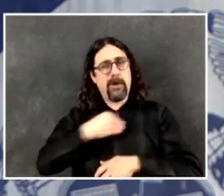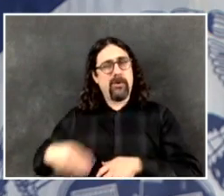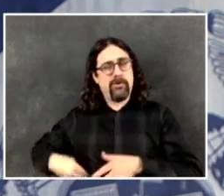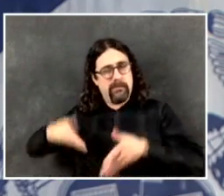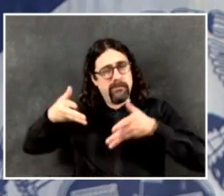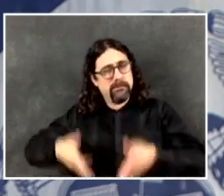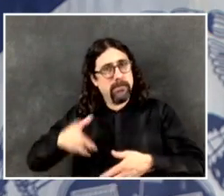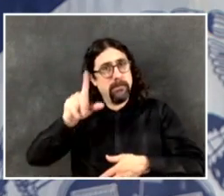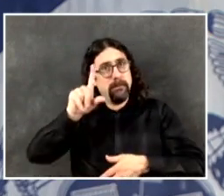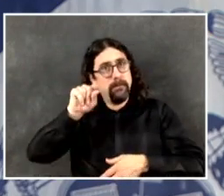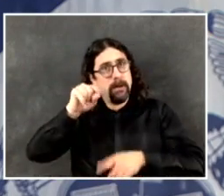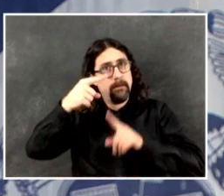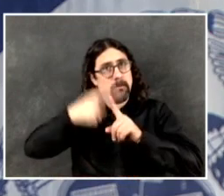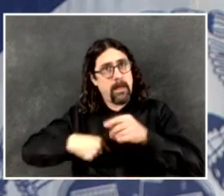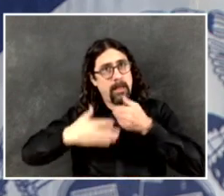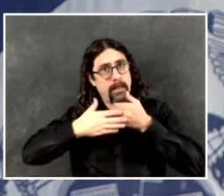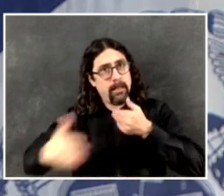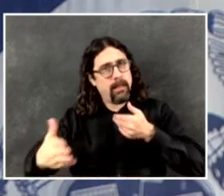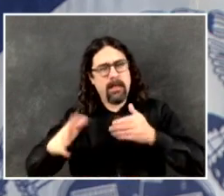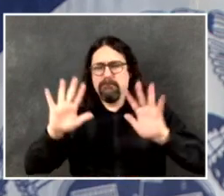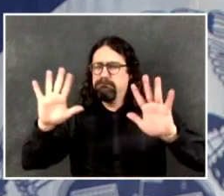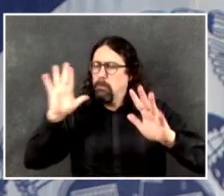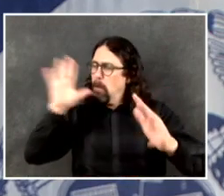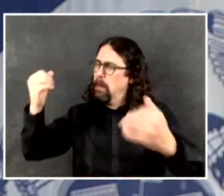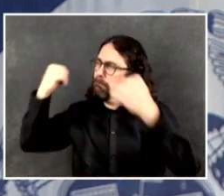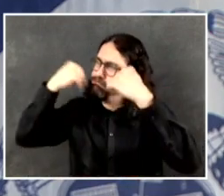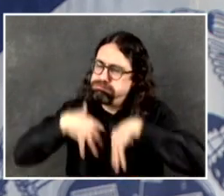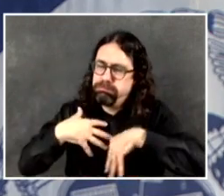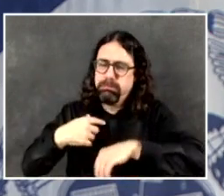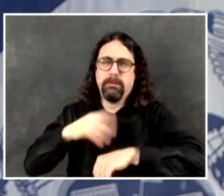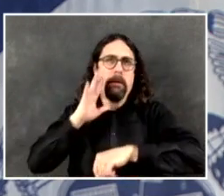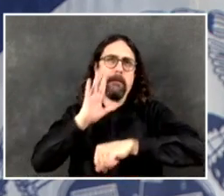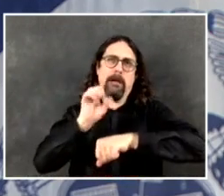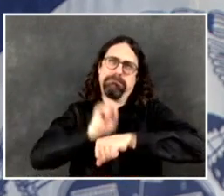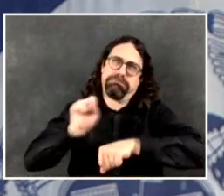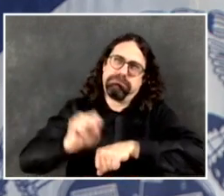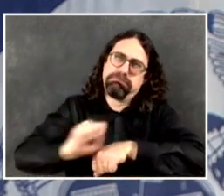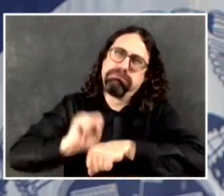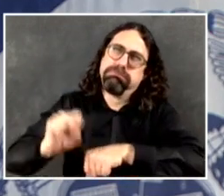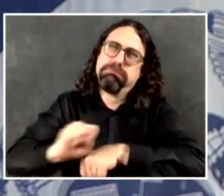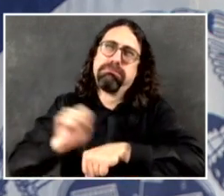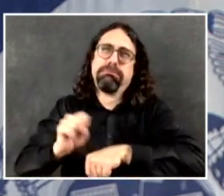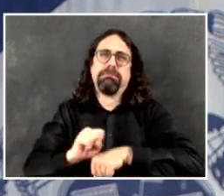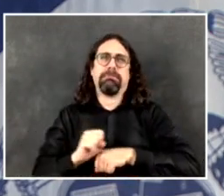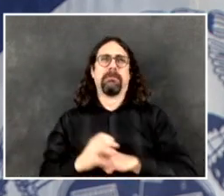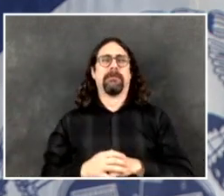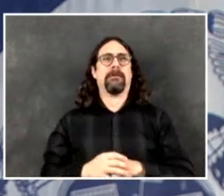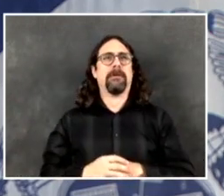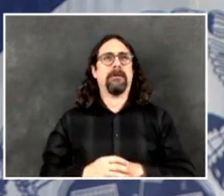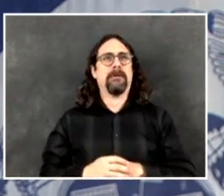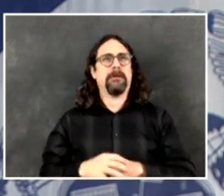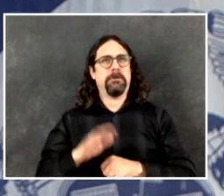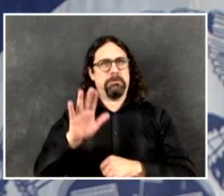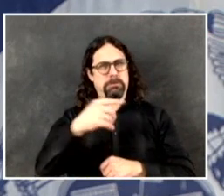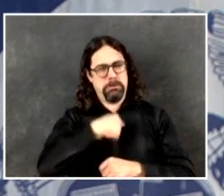all. I think we can do those things. I think we can pull those pieces together and really build something better. And